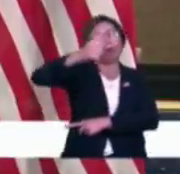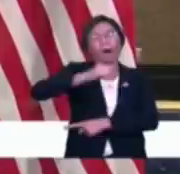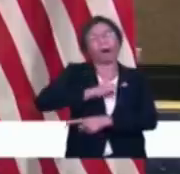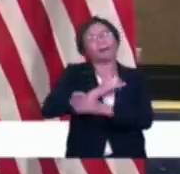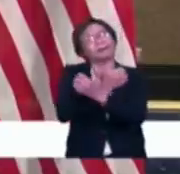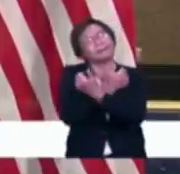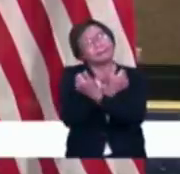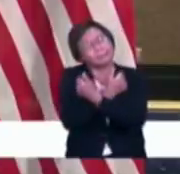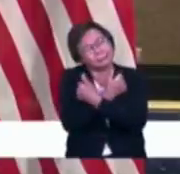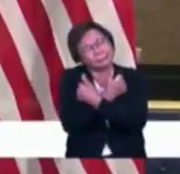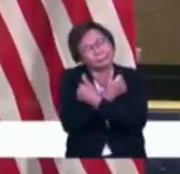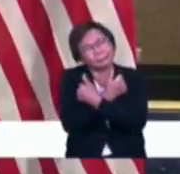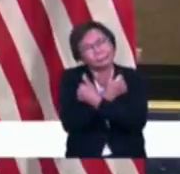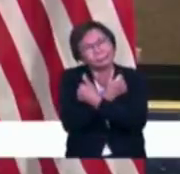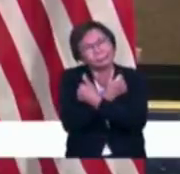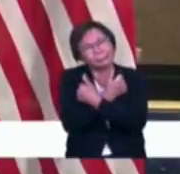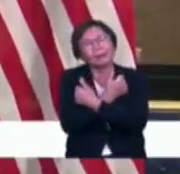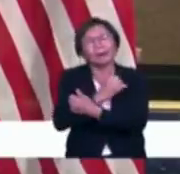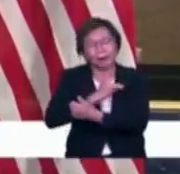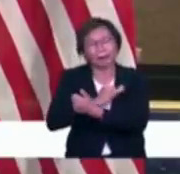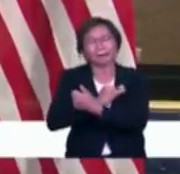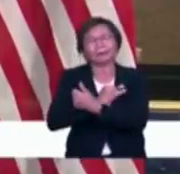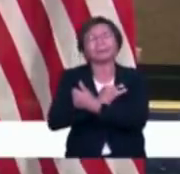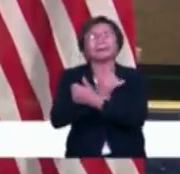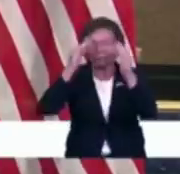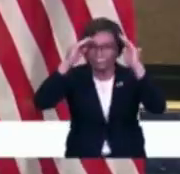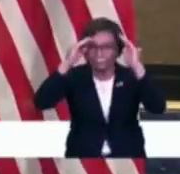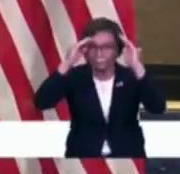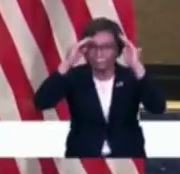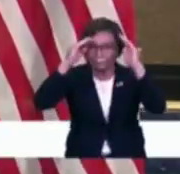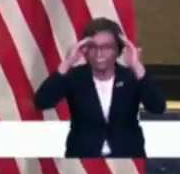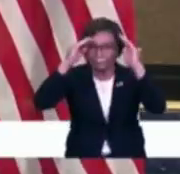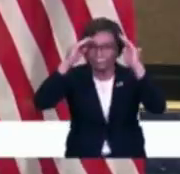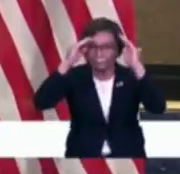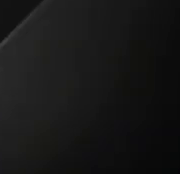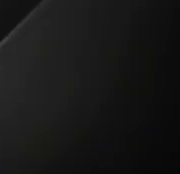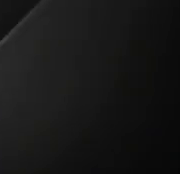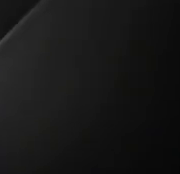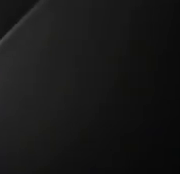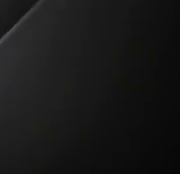care about. And I care for you all the time, always.